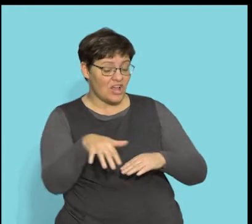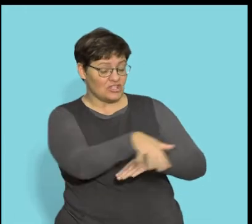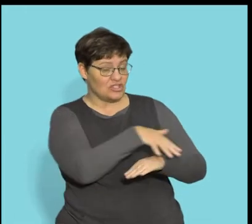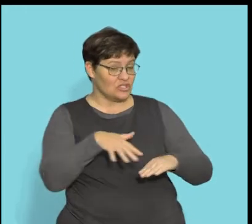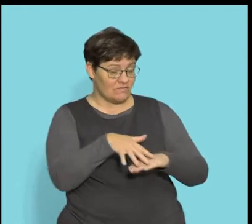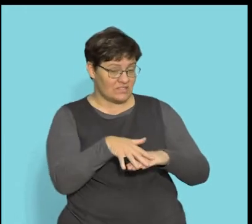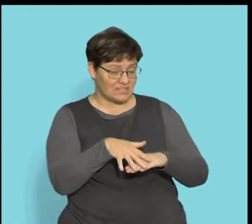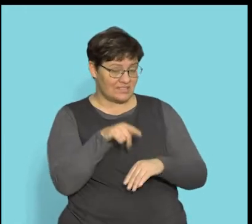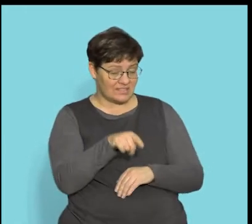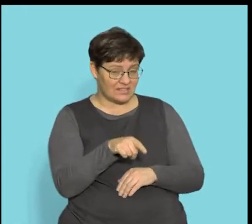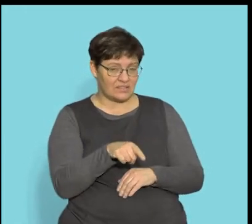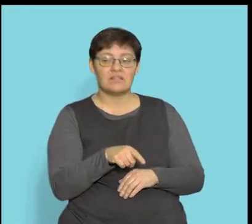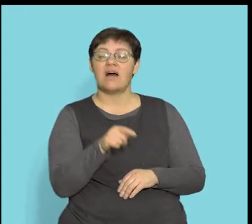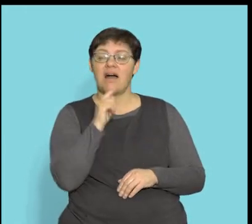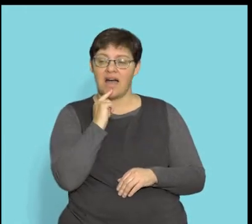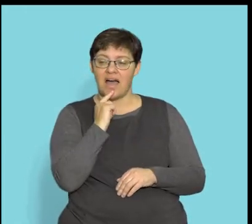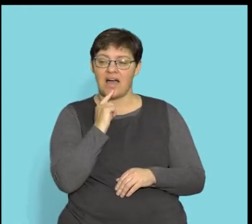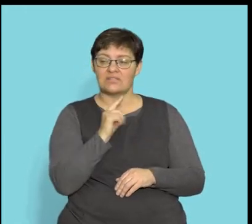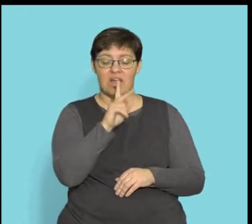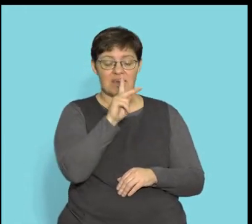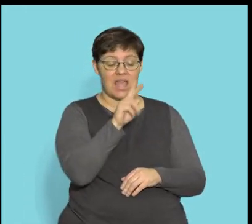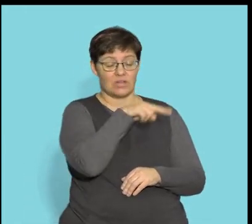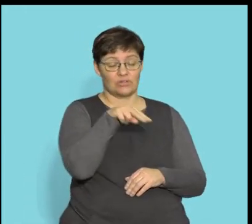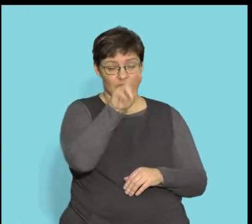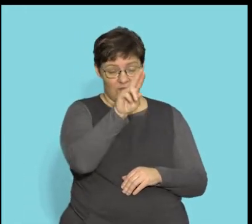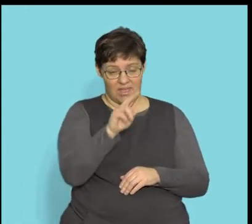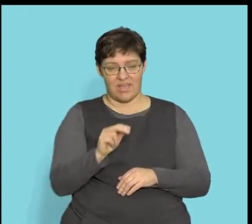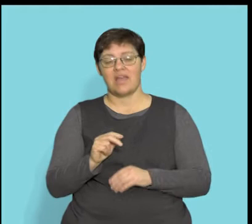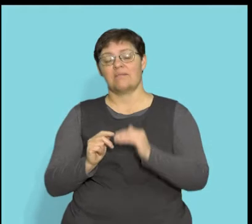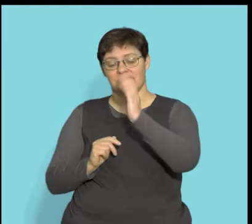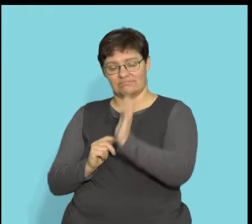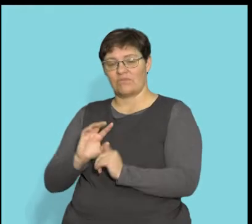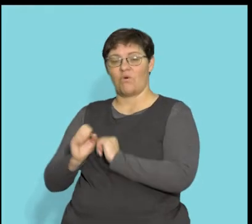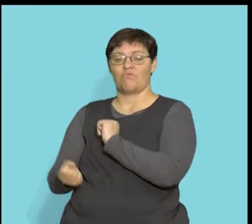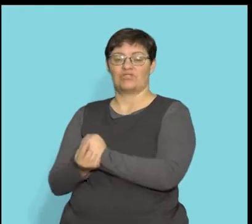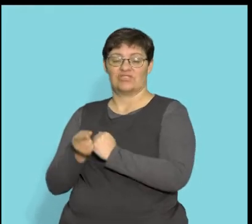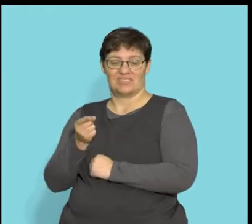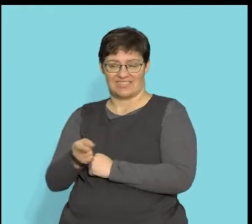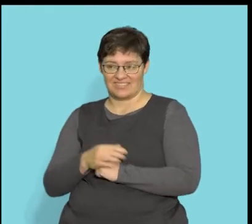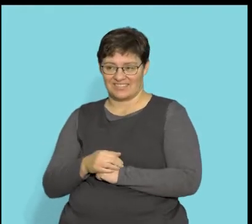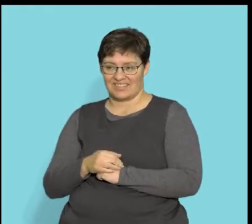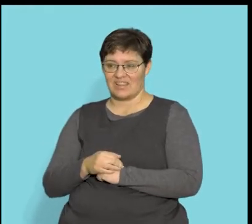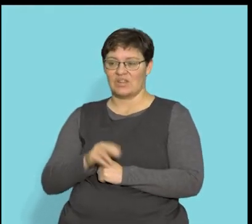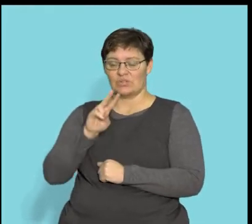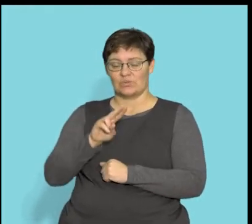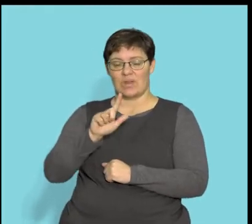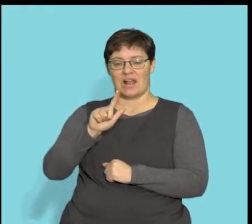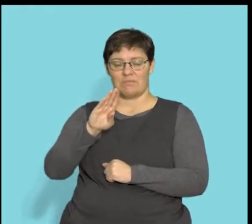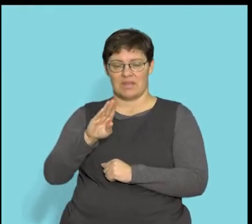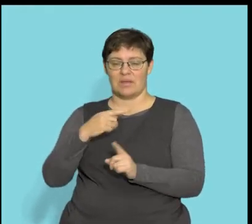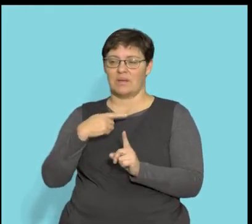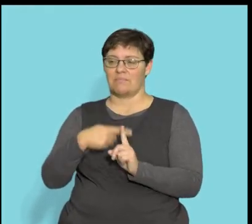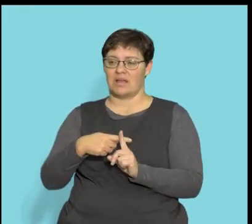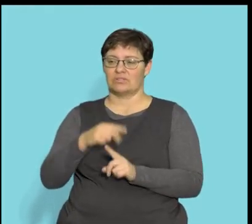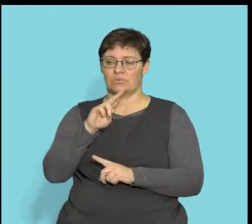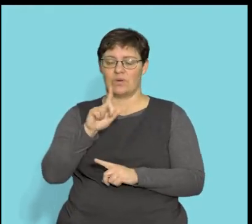the surface area. We said that the scale factor squared multiplied by the surface